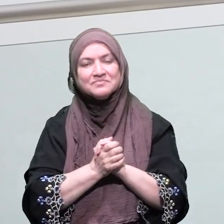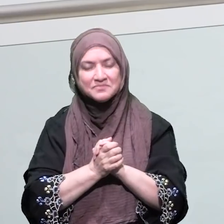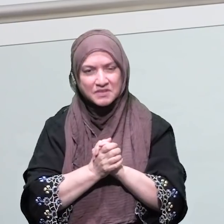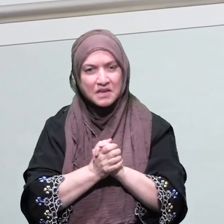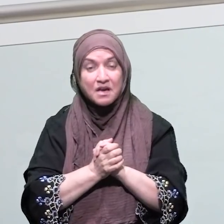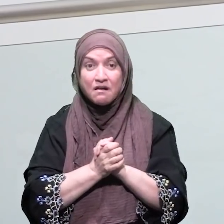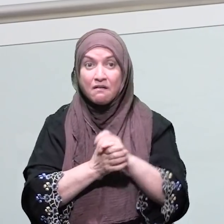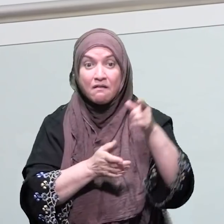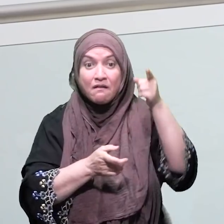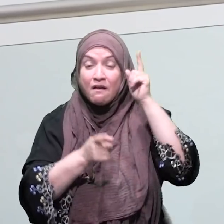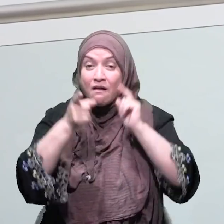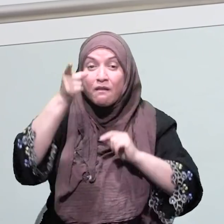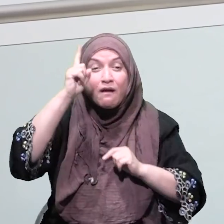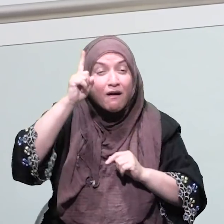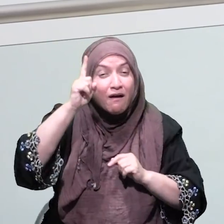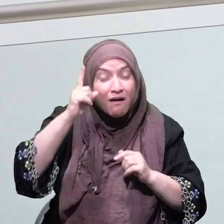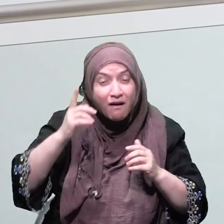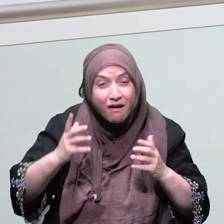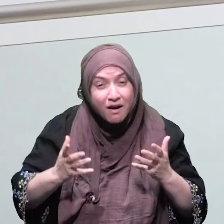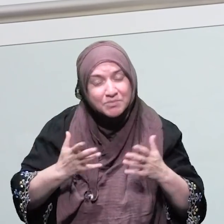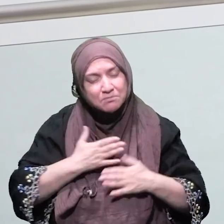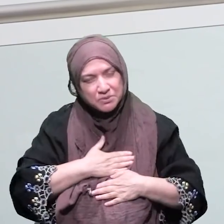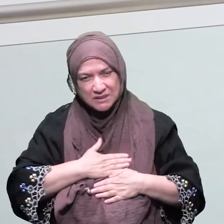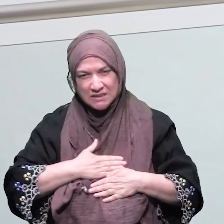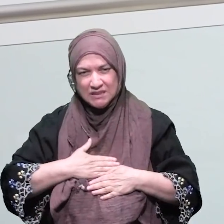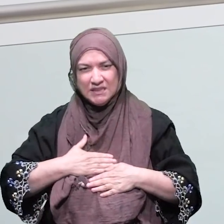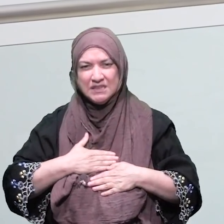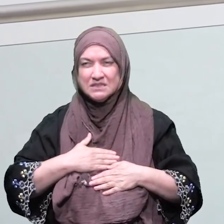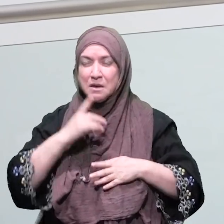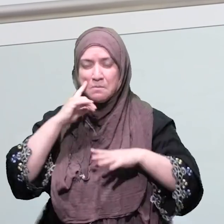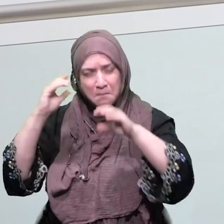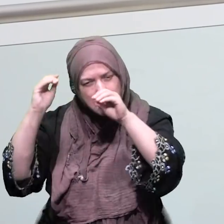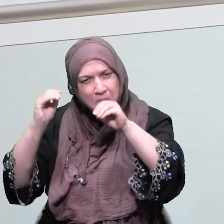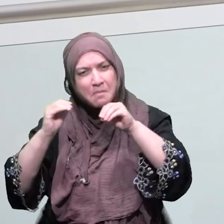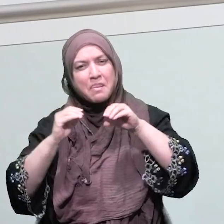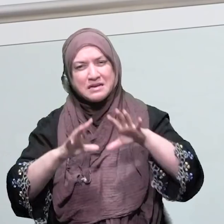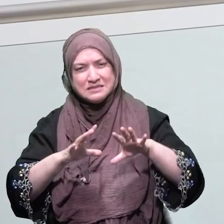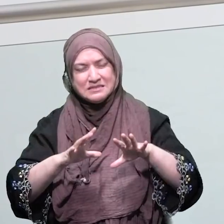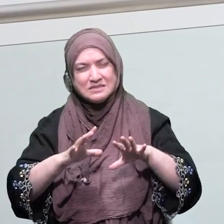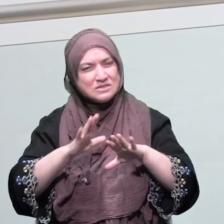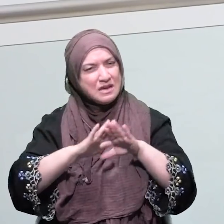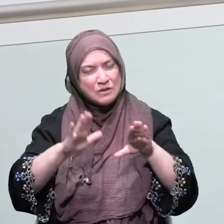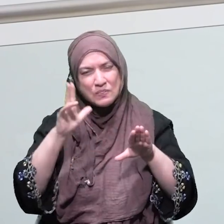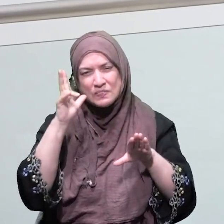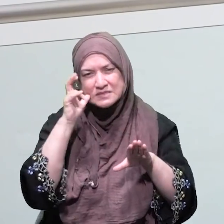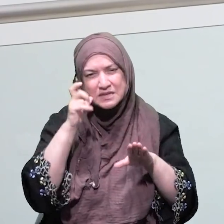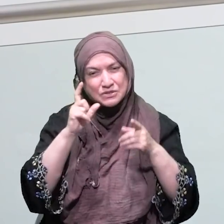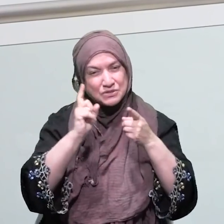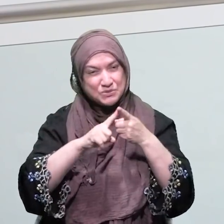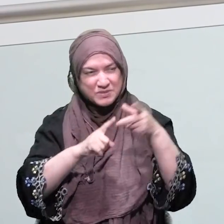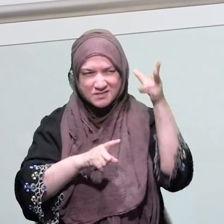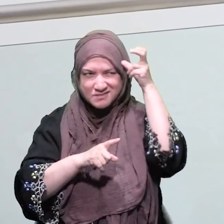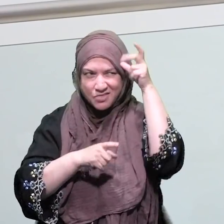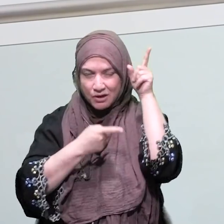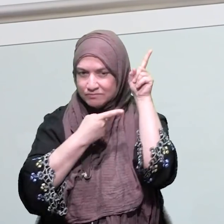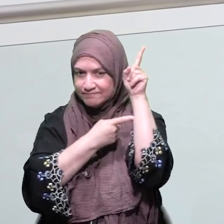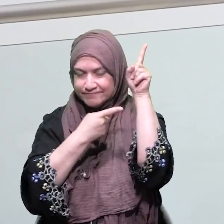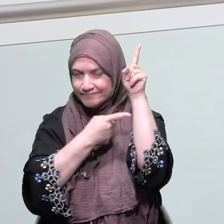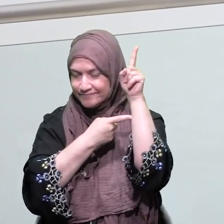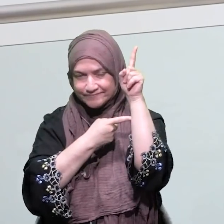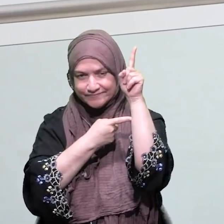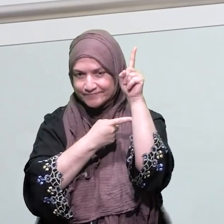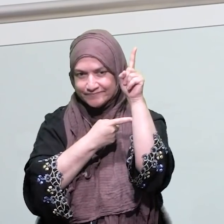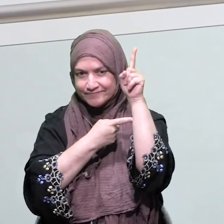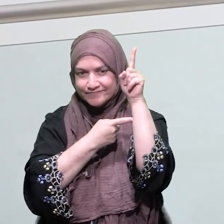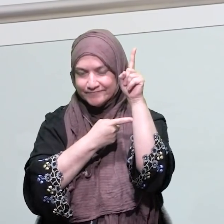opening into our hearts or our lives with his whispers or his knots or his stones or whatever it is. in Ramadan or outside of Ramadan. May Allah